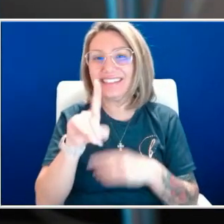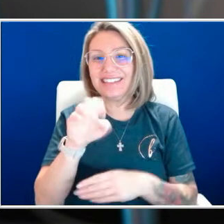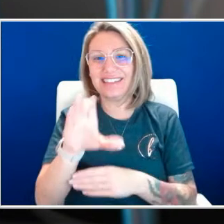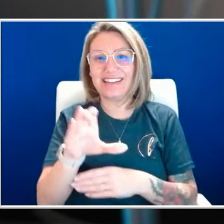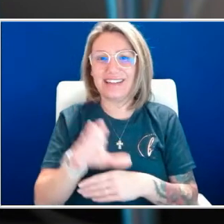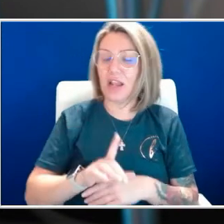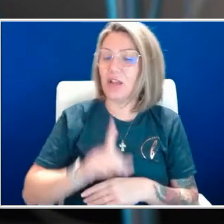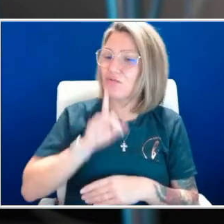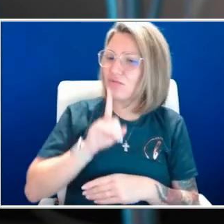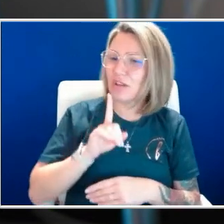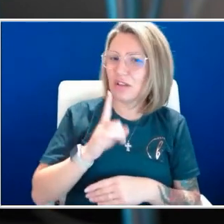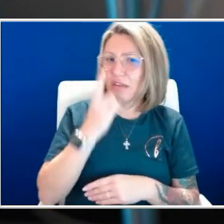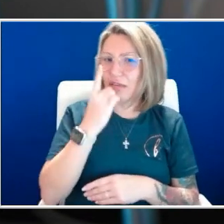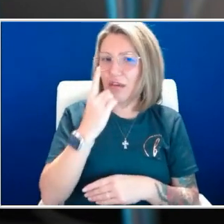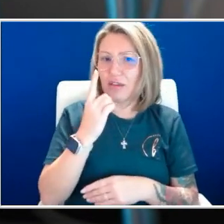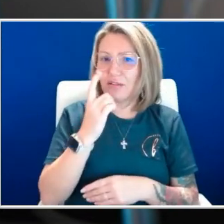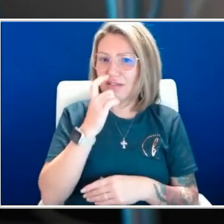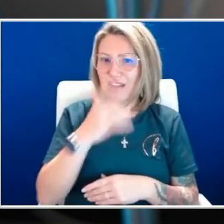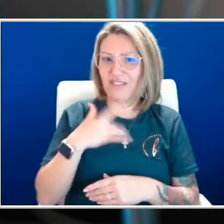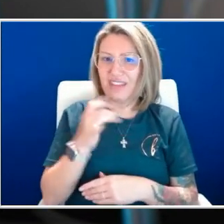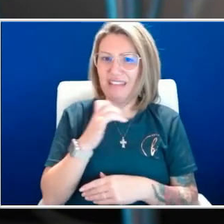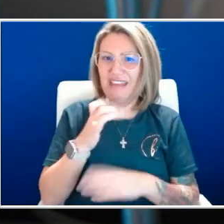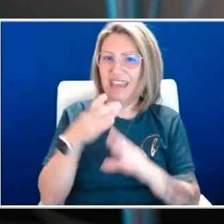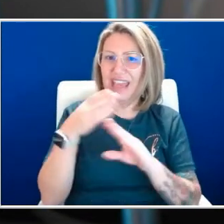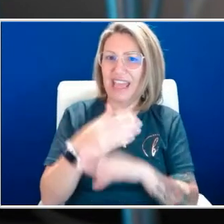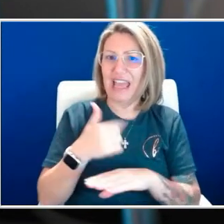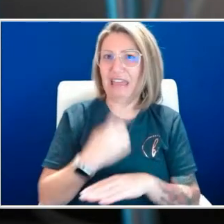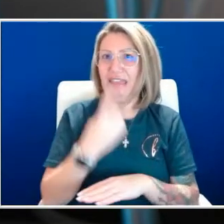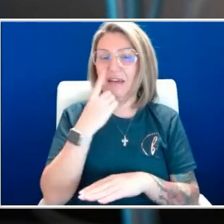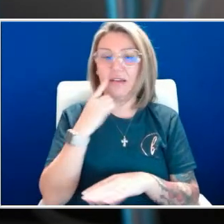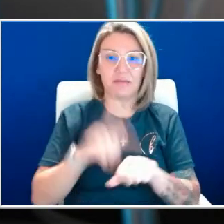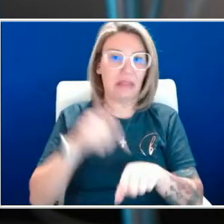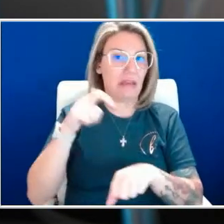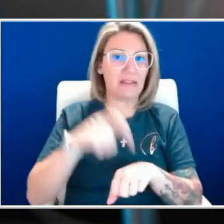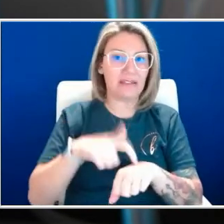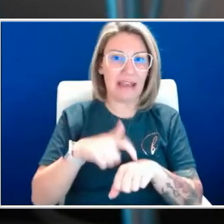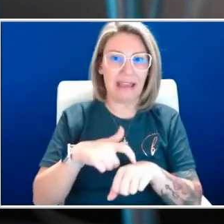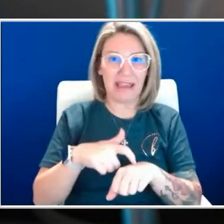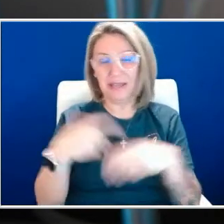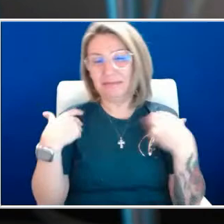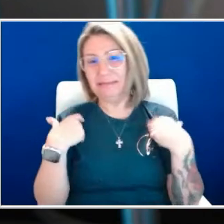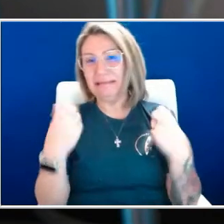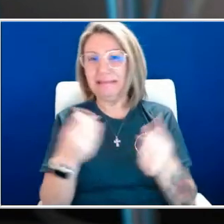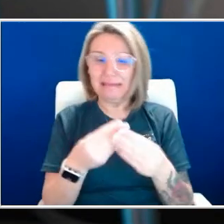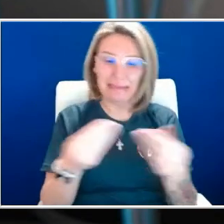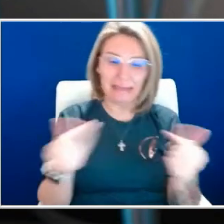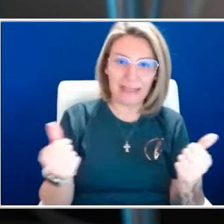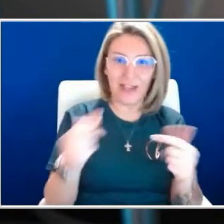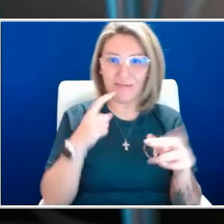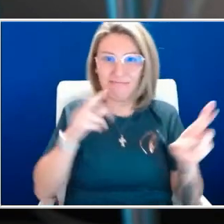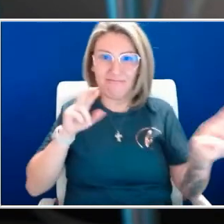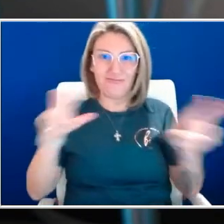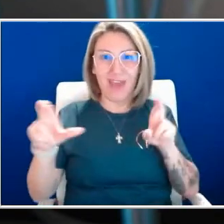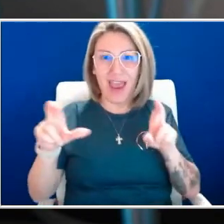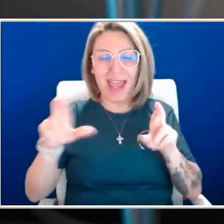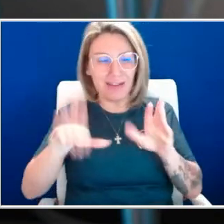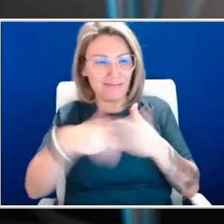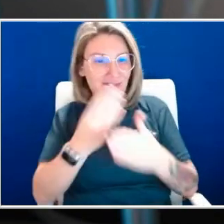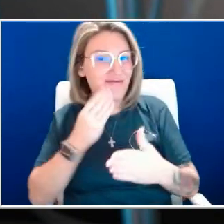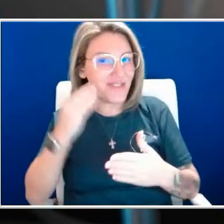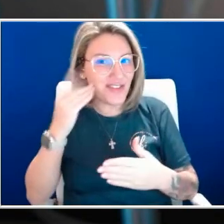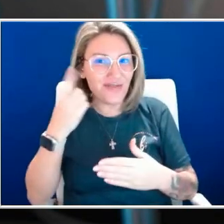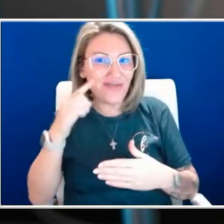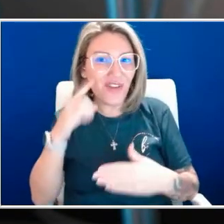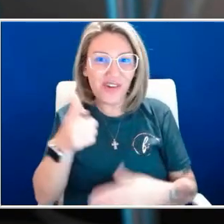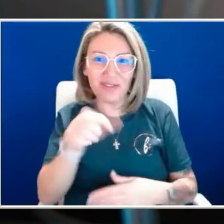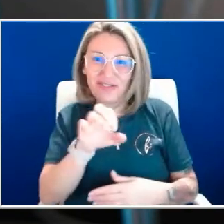like this afterwards. I thought it's going to take a long time to heal. I'm never going to get home to my grandkids, and because they're waiting for presents.